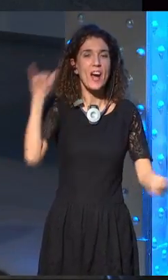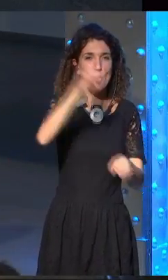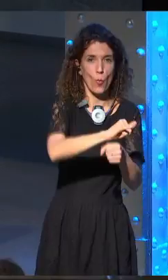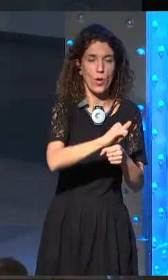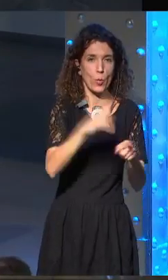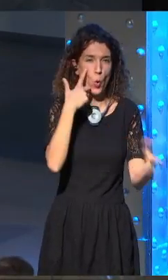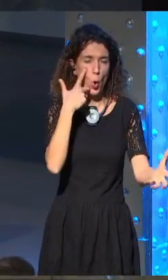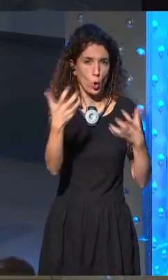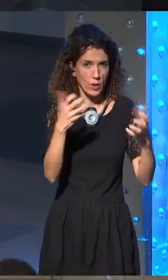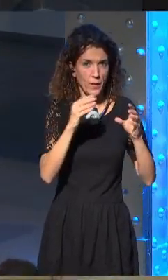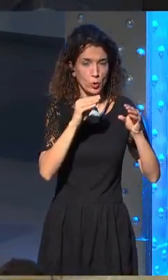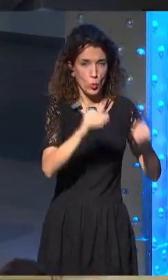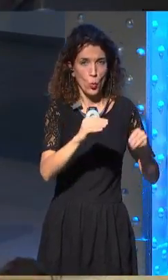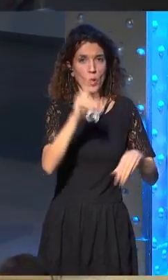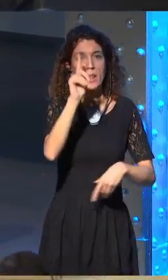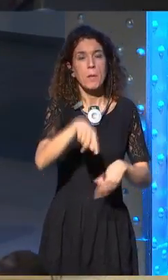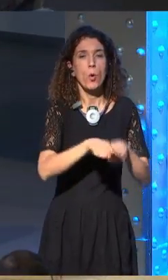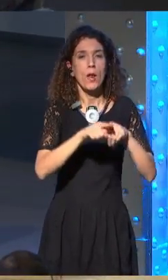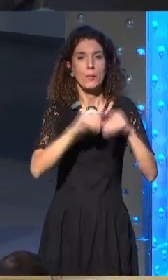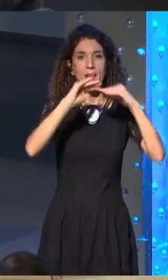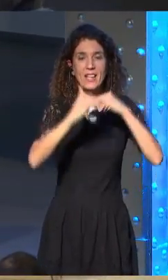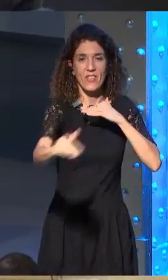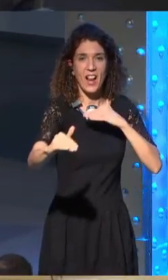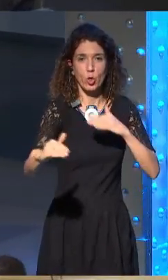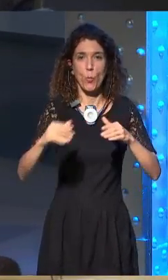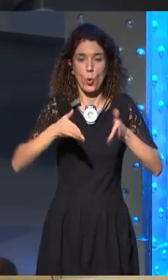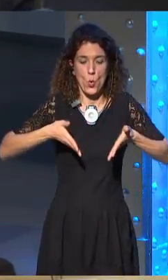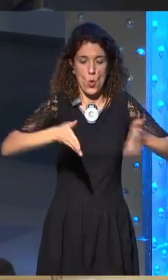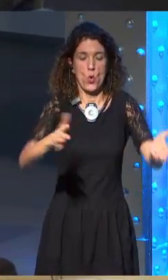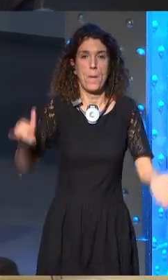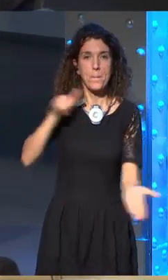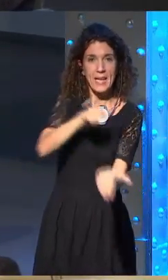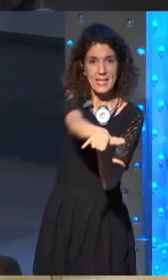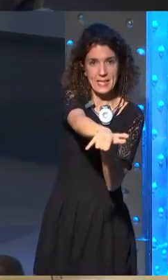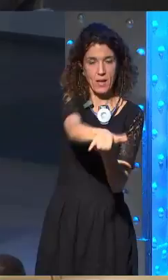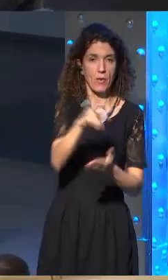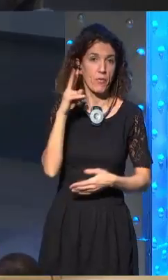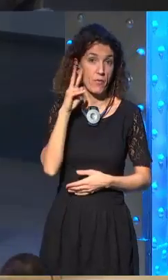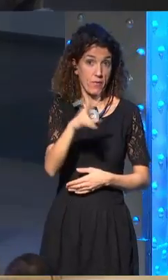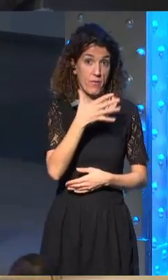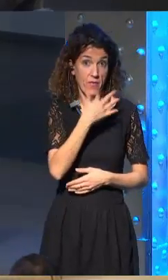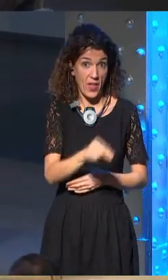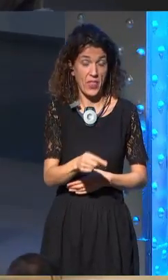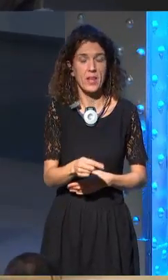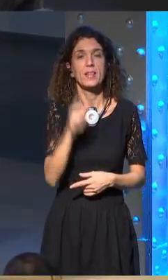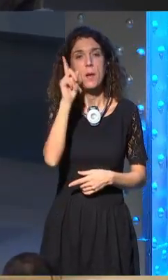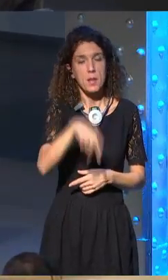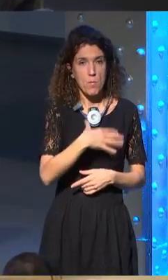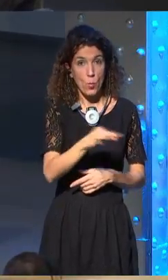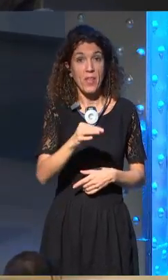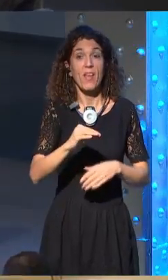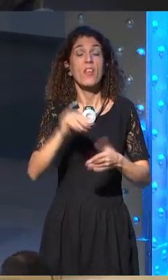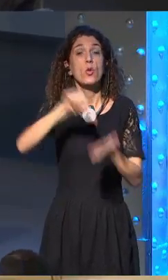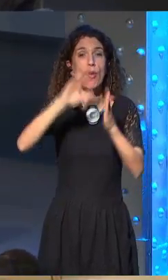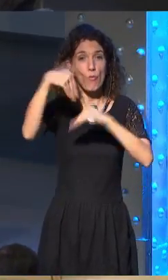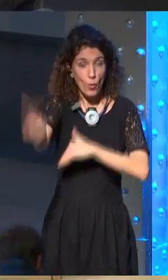the city they're around, and generally they're on the outskirts of cities. I think that was your question. I was having a really hard time understanding